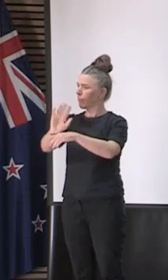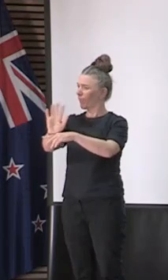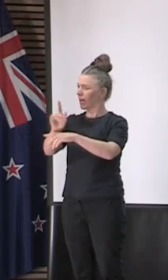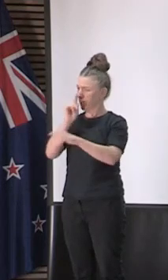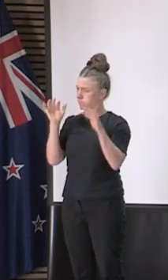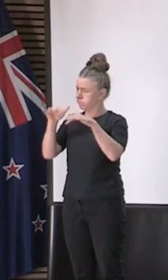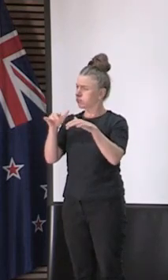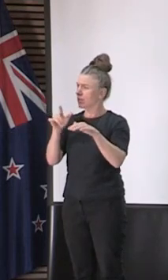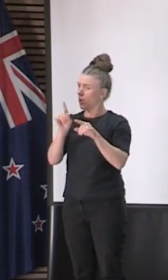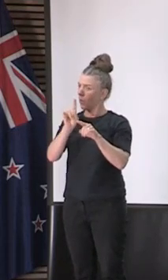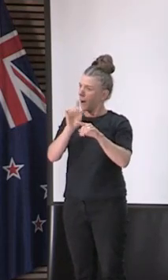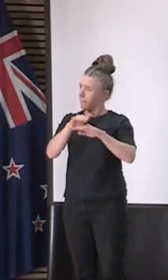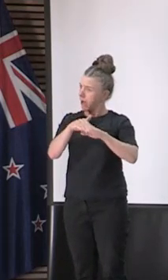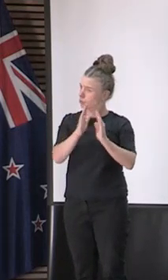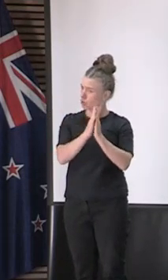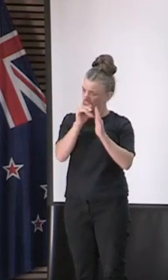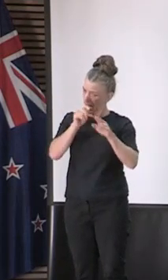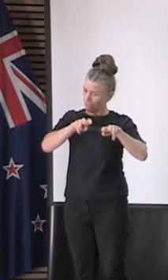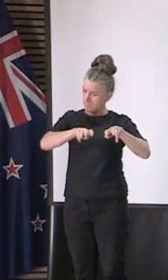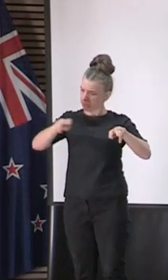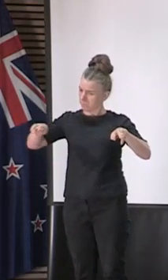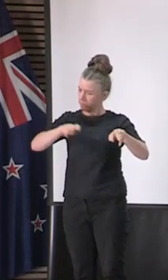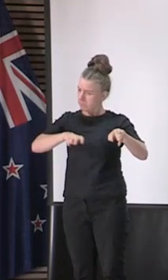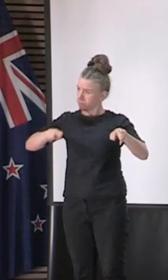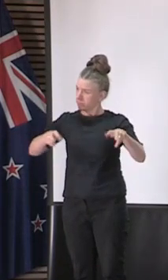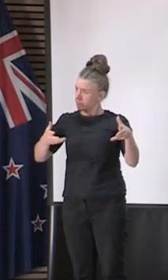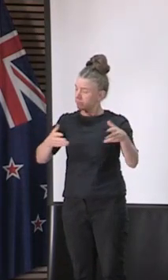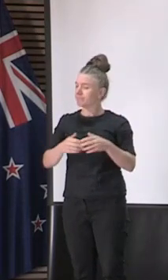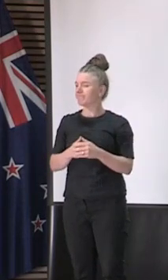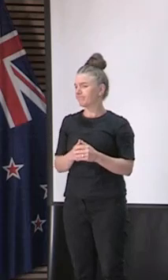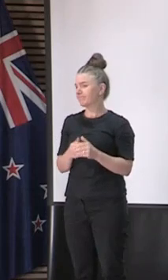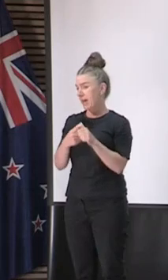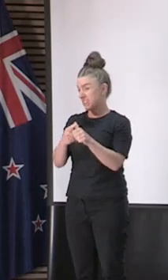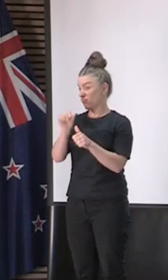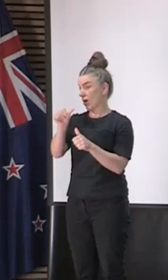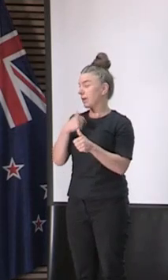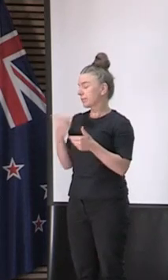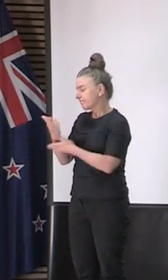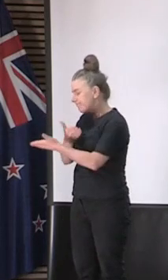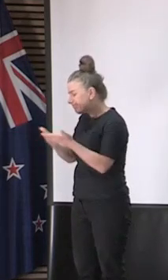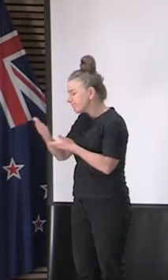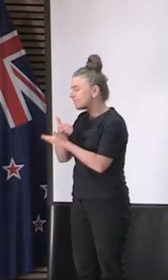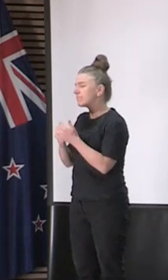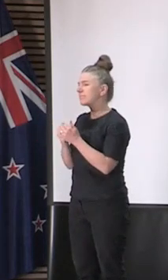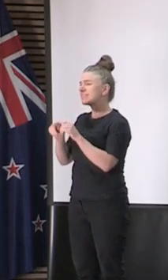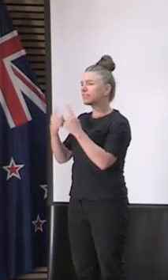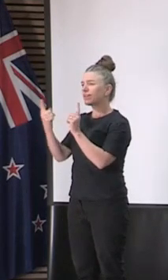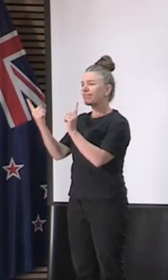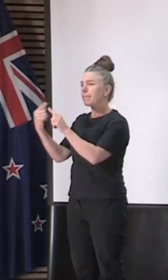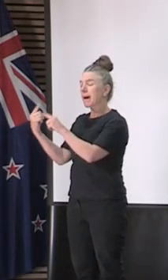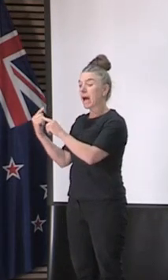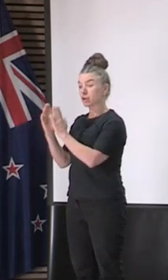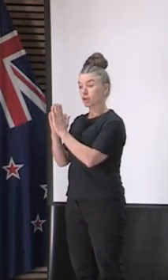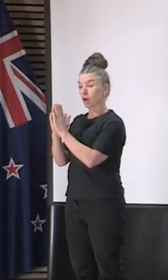service. And we did have good discussion around that as well. You know, ultimately, some of the feedback that we had from those even within